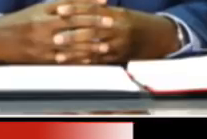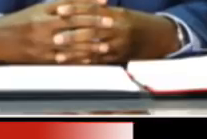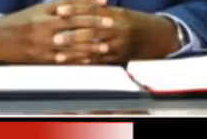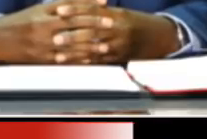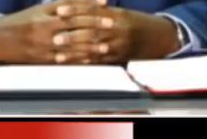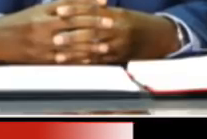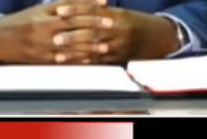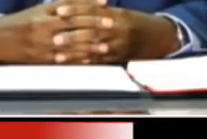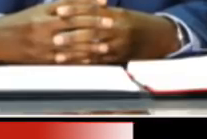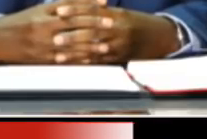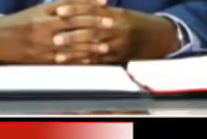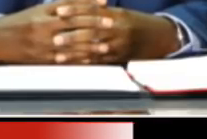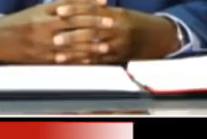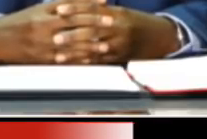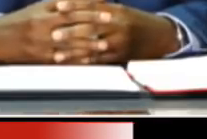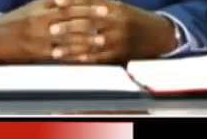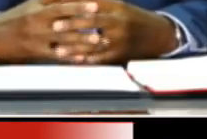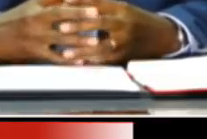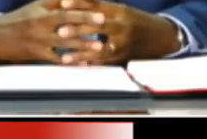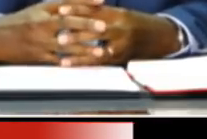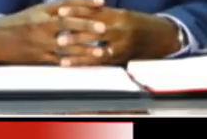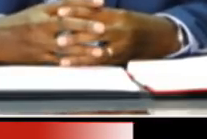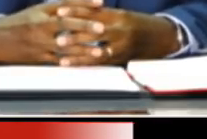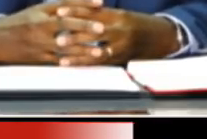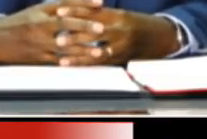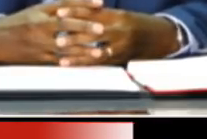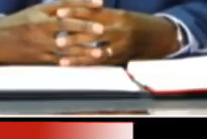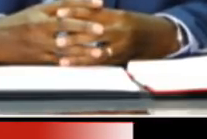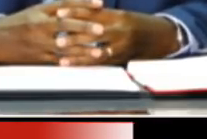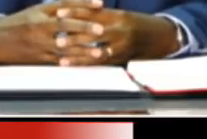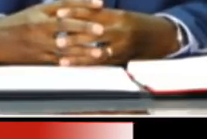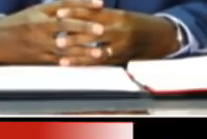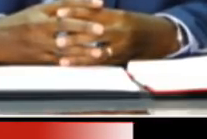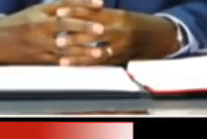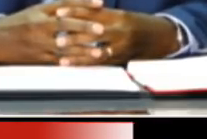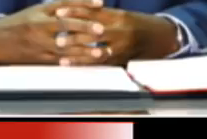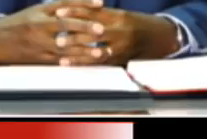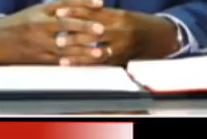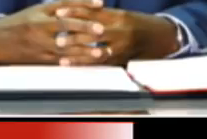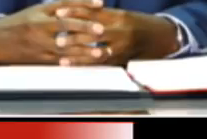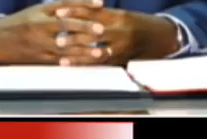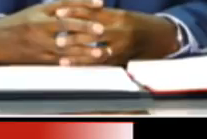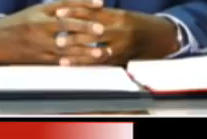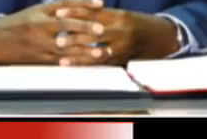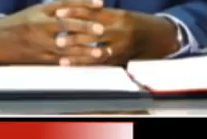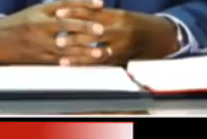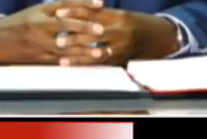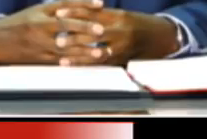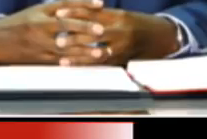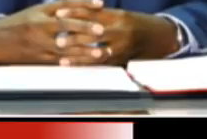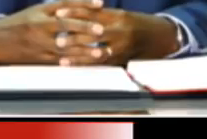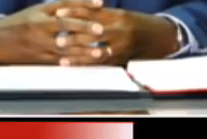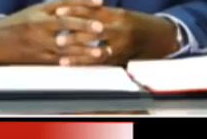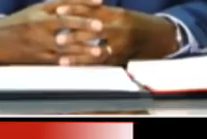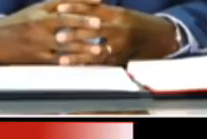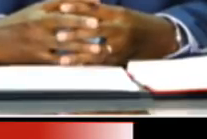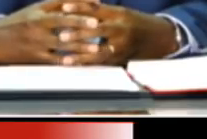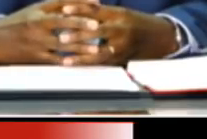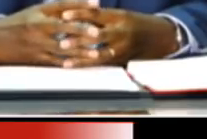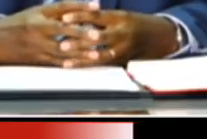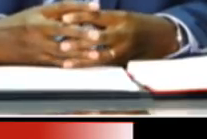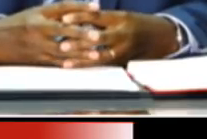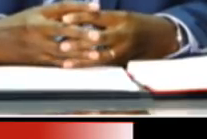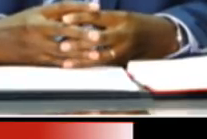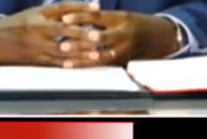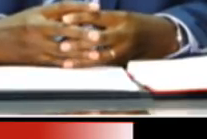Good evening, Trevor, and thanks for having me on the Monday Report. Great. Quick question, sir. You gave a picture of possible 10,000 cases of